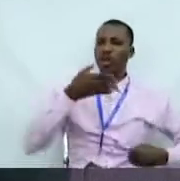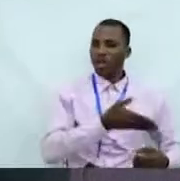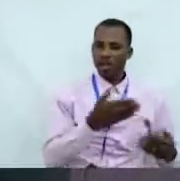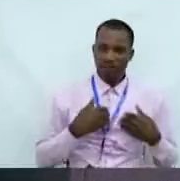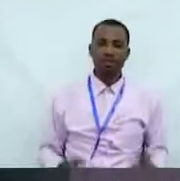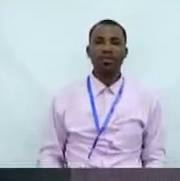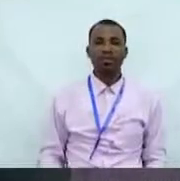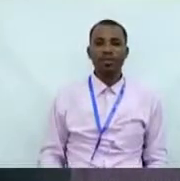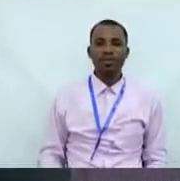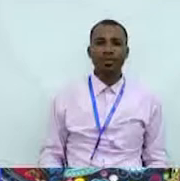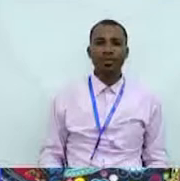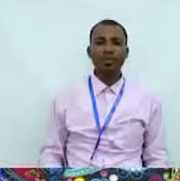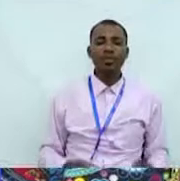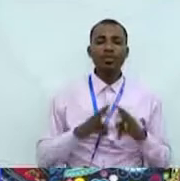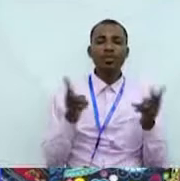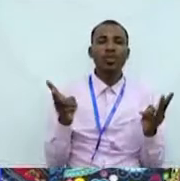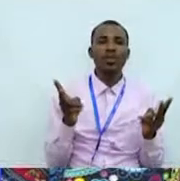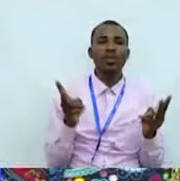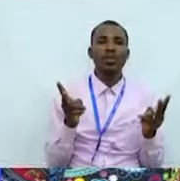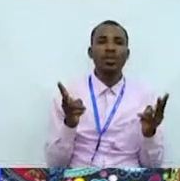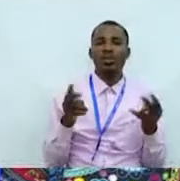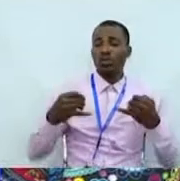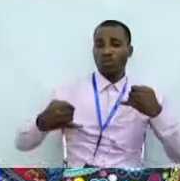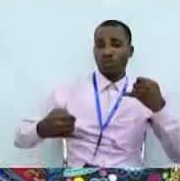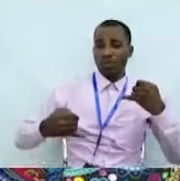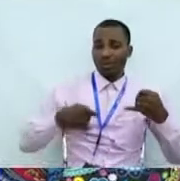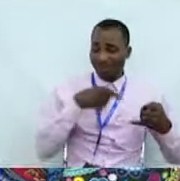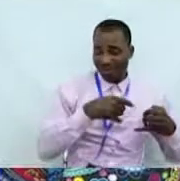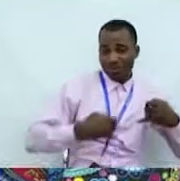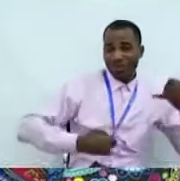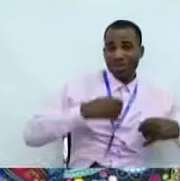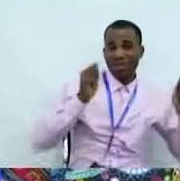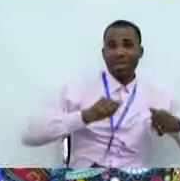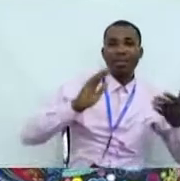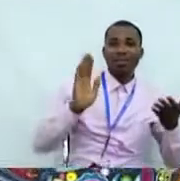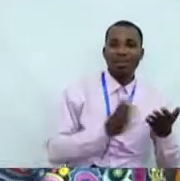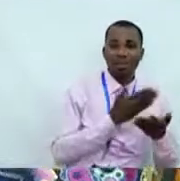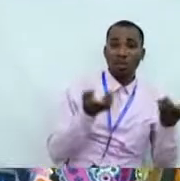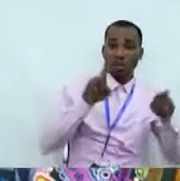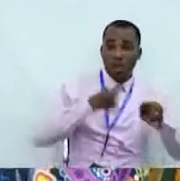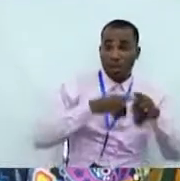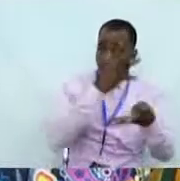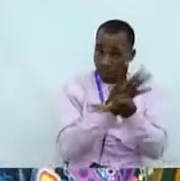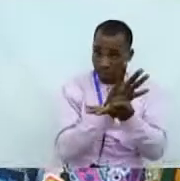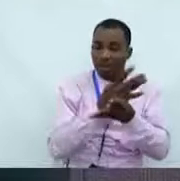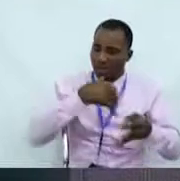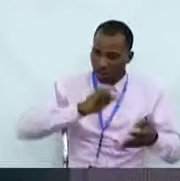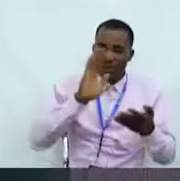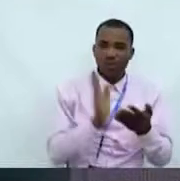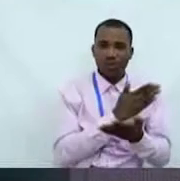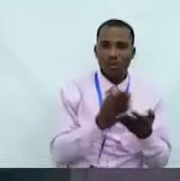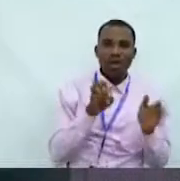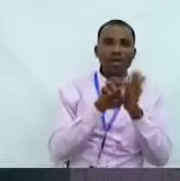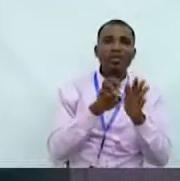joy. That is the joy that can even make you to sing in prison. Paul and Silas, they were